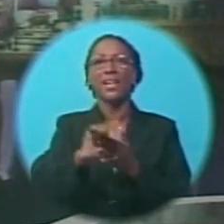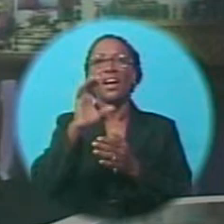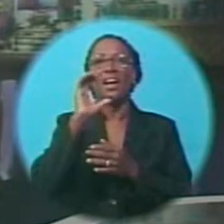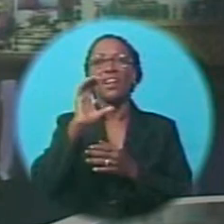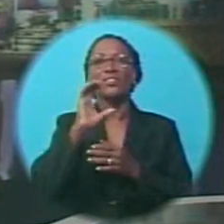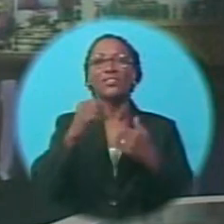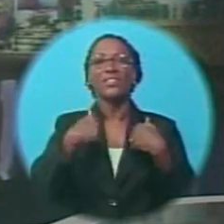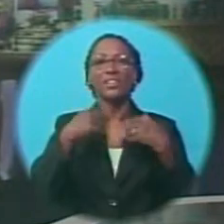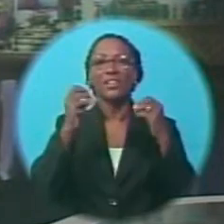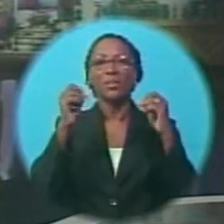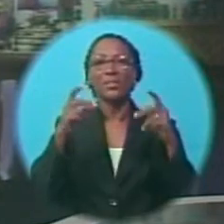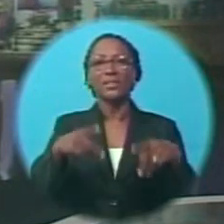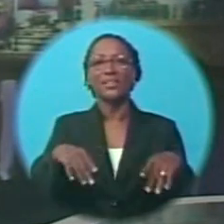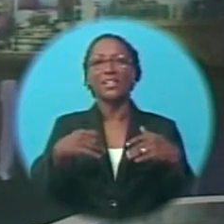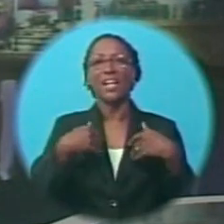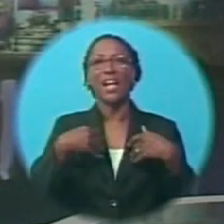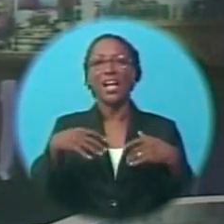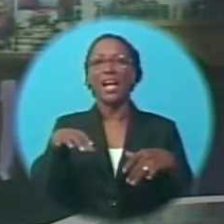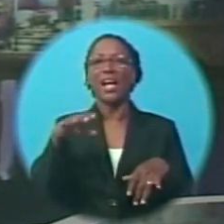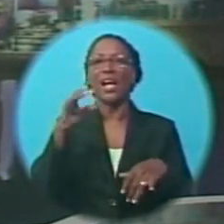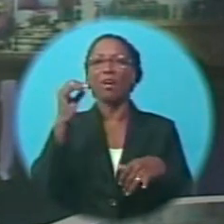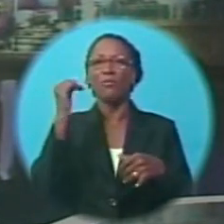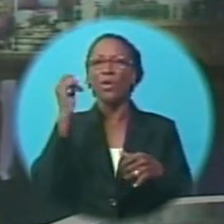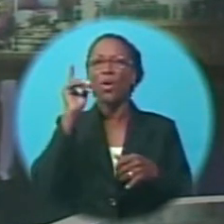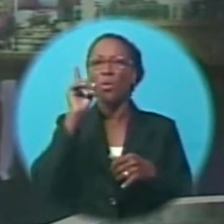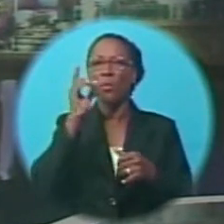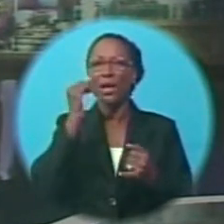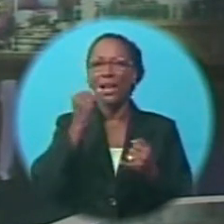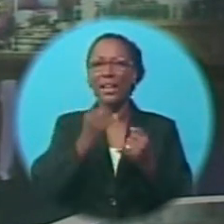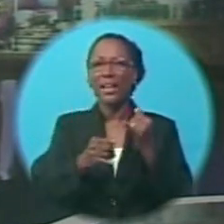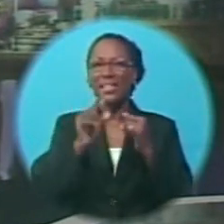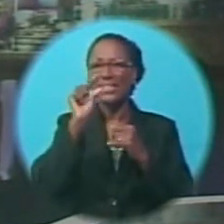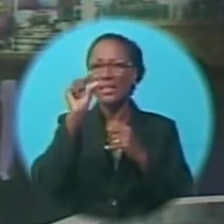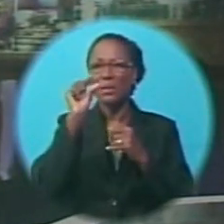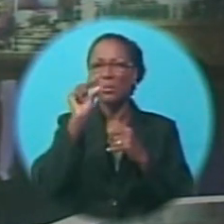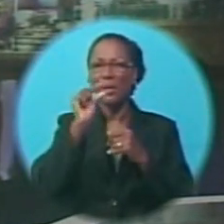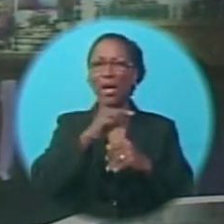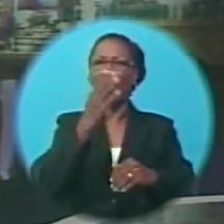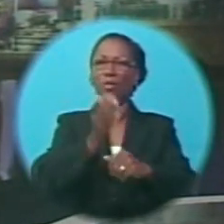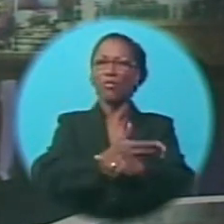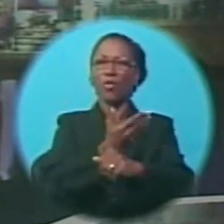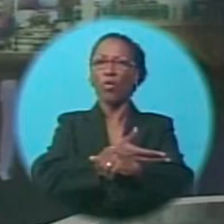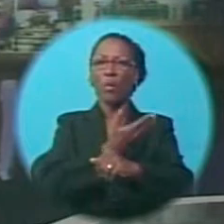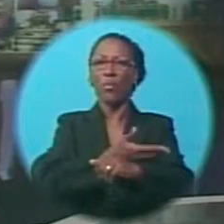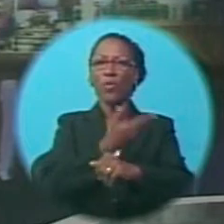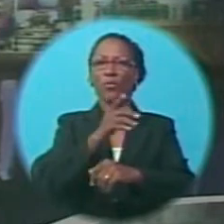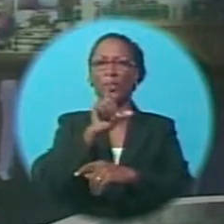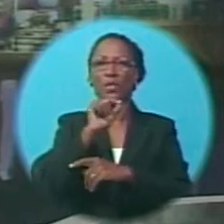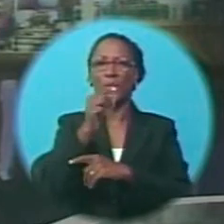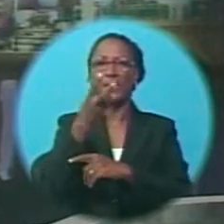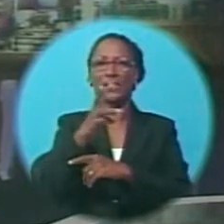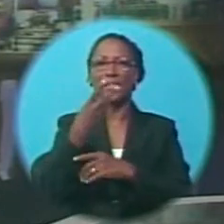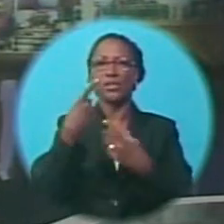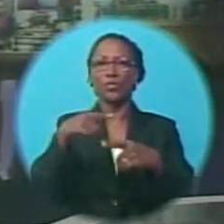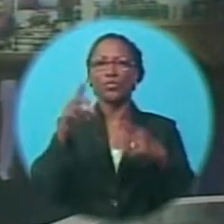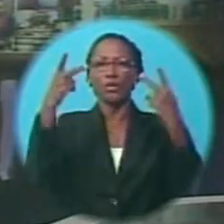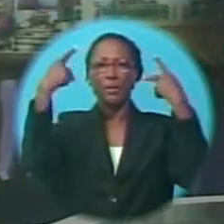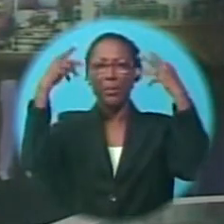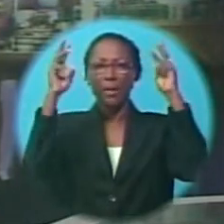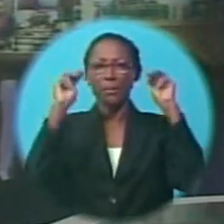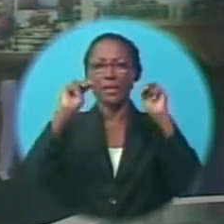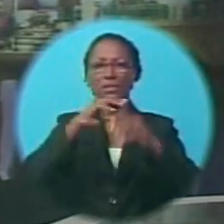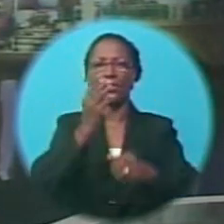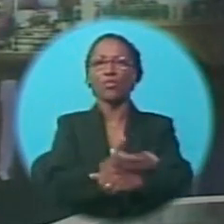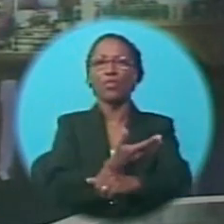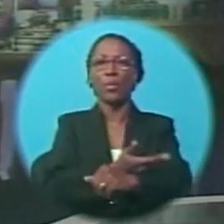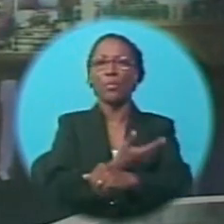the opportunity to get a final taste of Cropover 2016 during the Prime Minister's Cropover reception. Last night's event